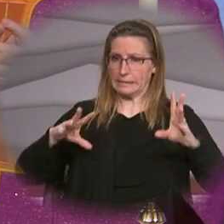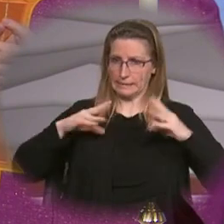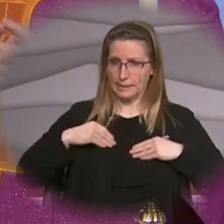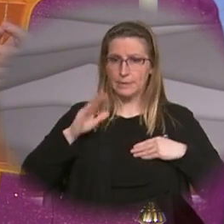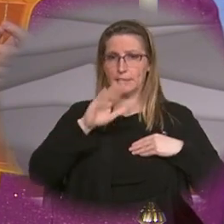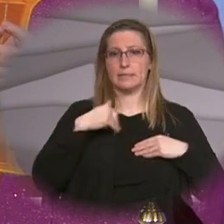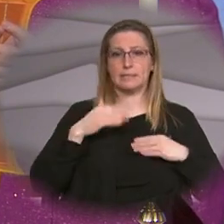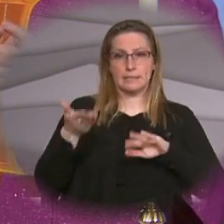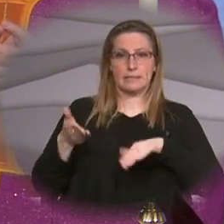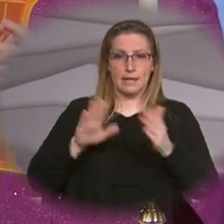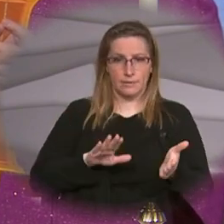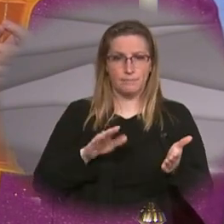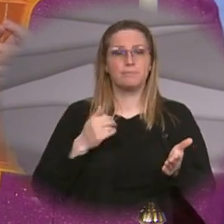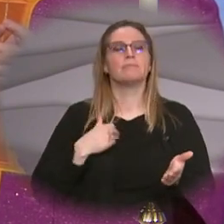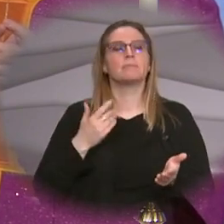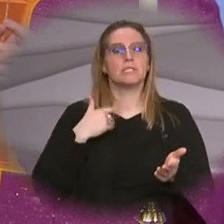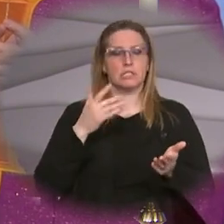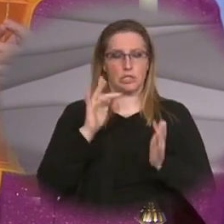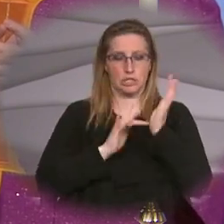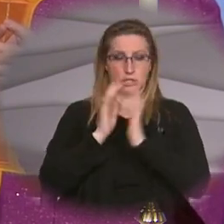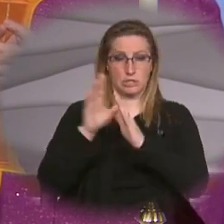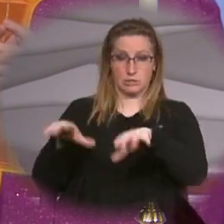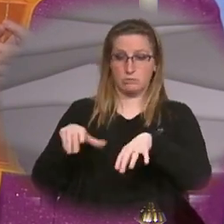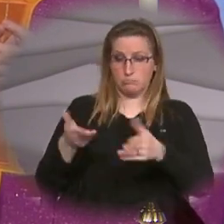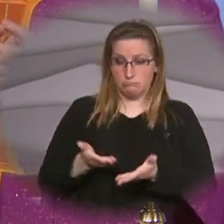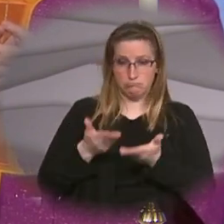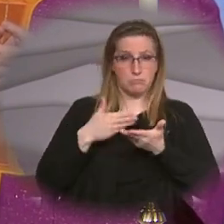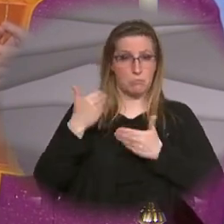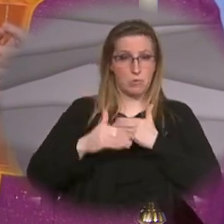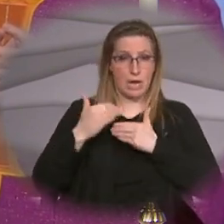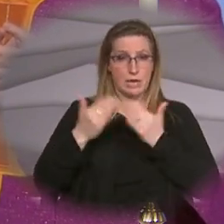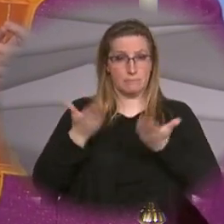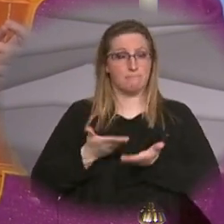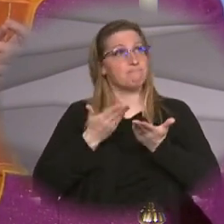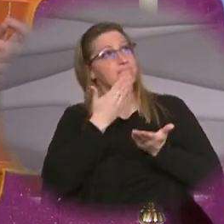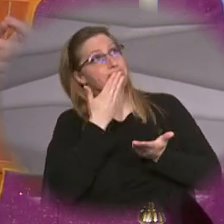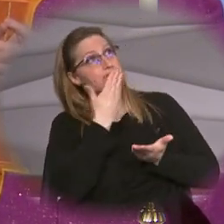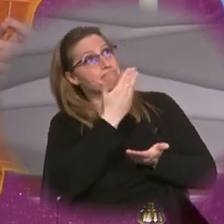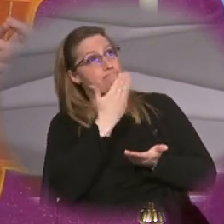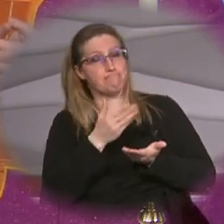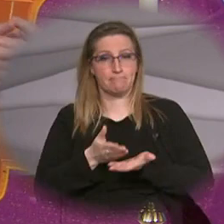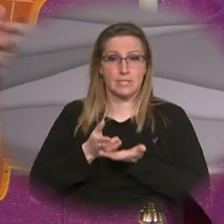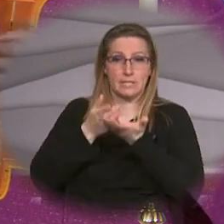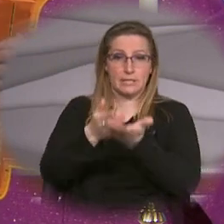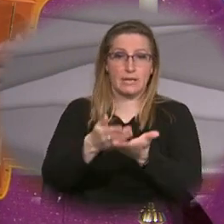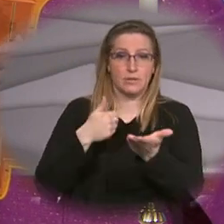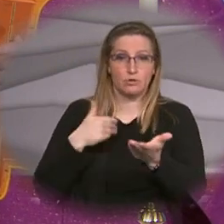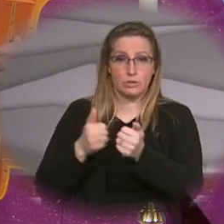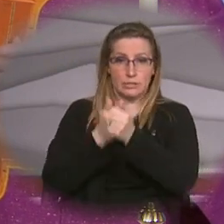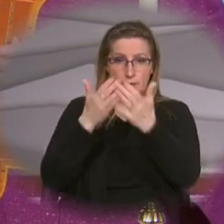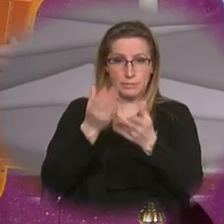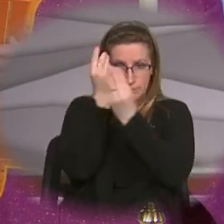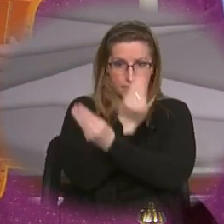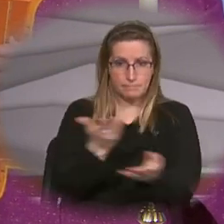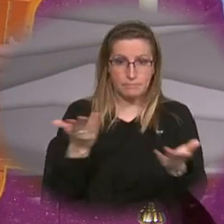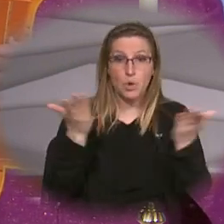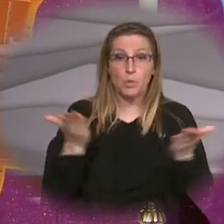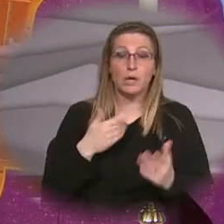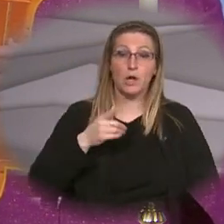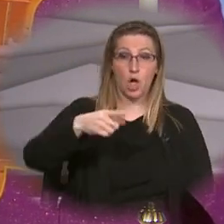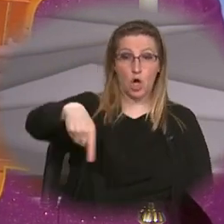willingly into his passion, he took bread, and giving thanks, broke it, and gave it to his disciples, saying,